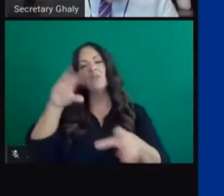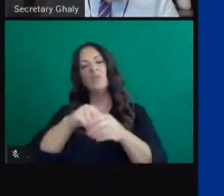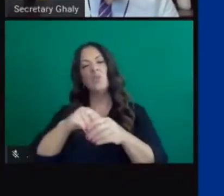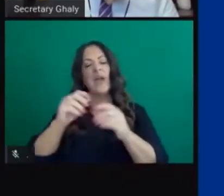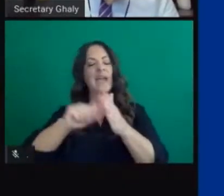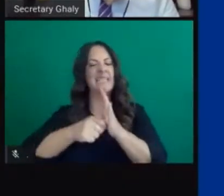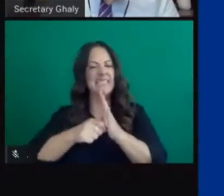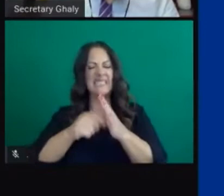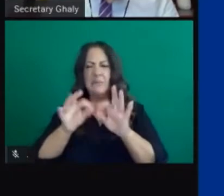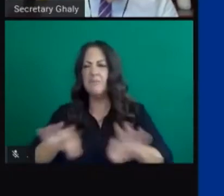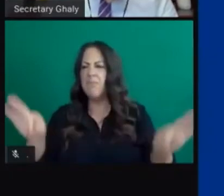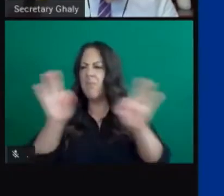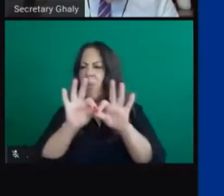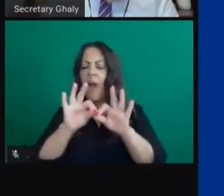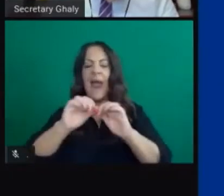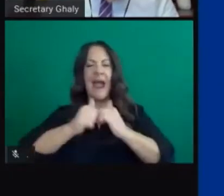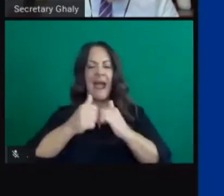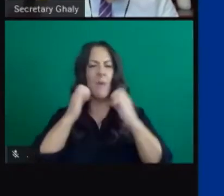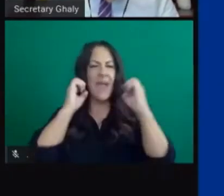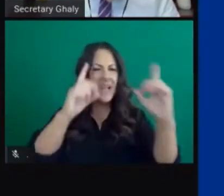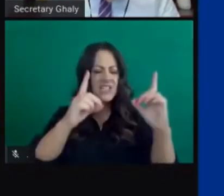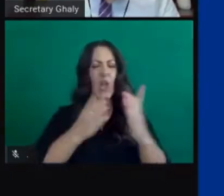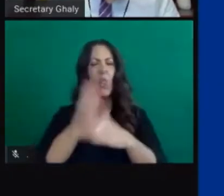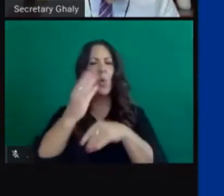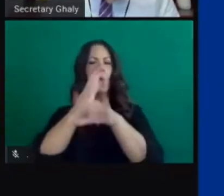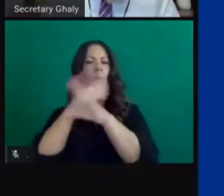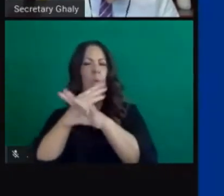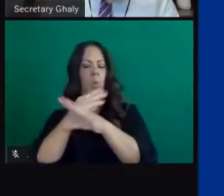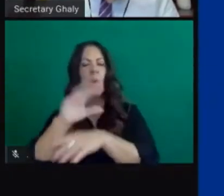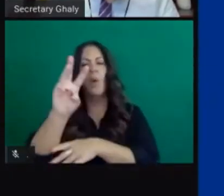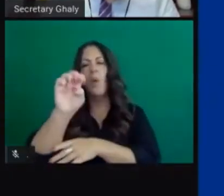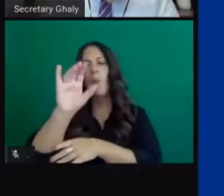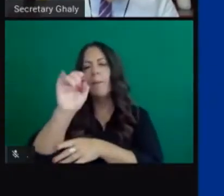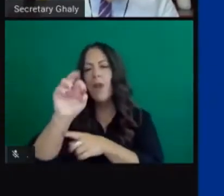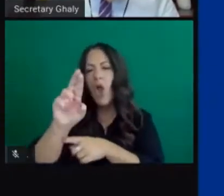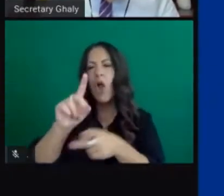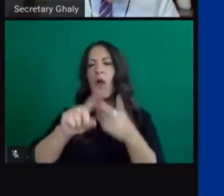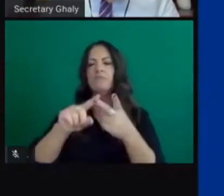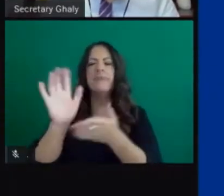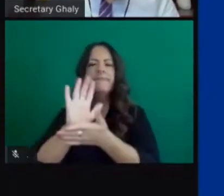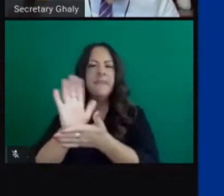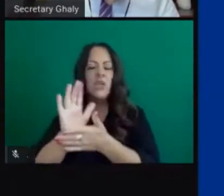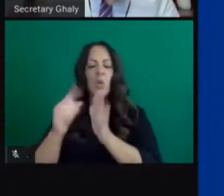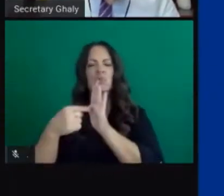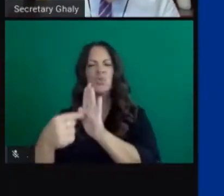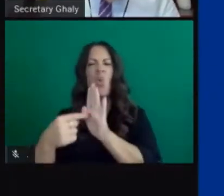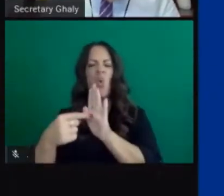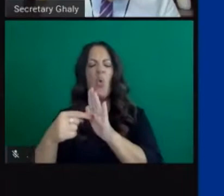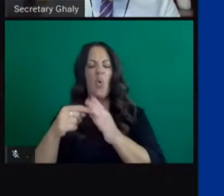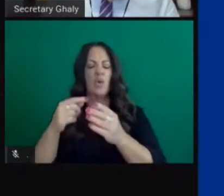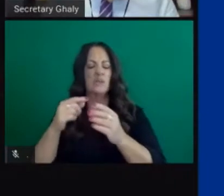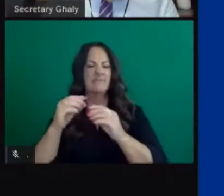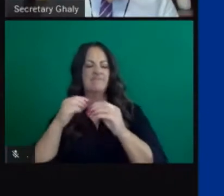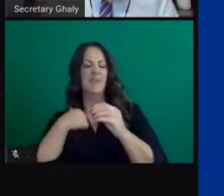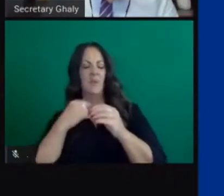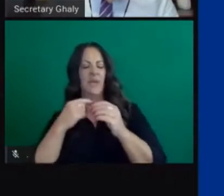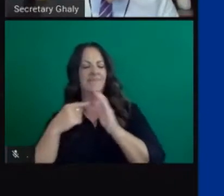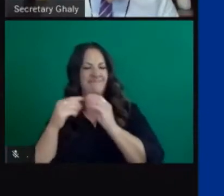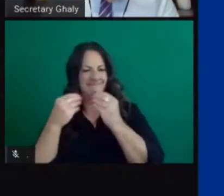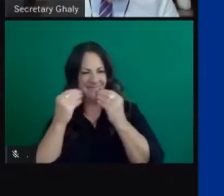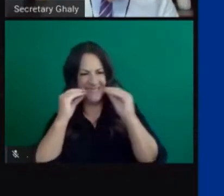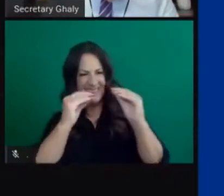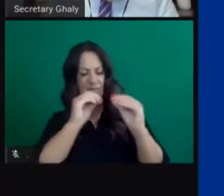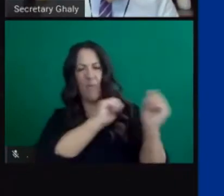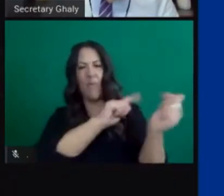dozens of webinars and educational videos that are available to skilled nursing facilities, phone